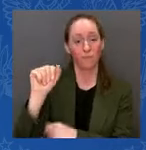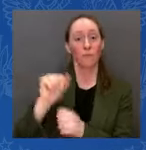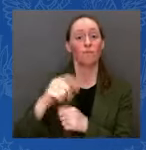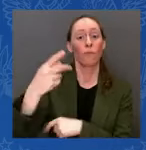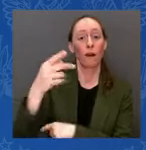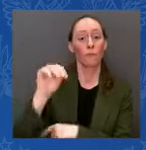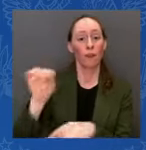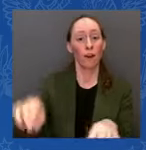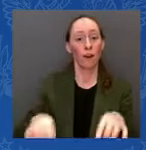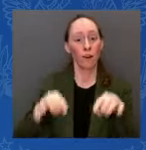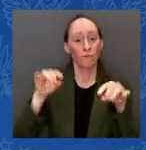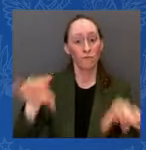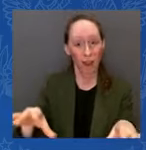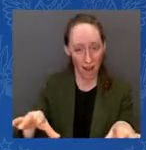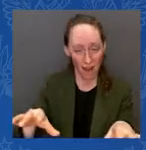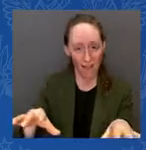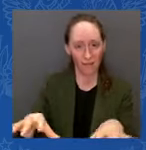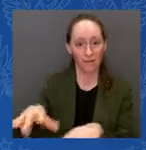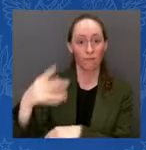Kingdom.